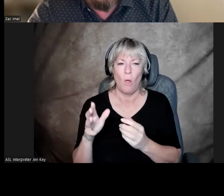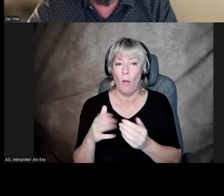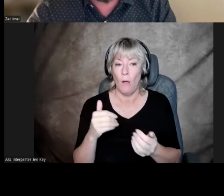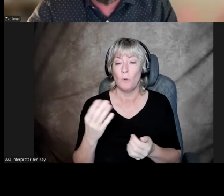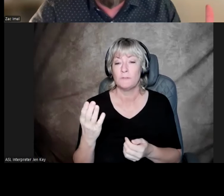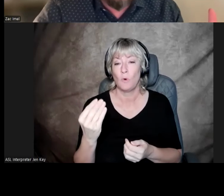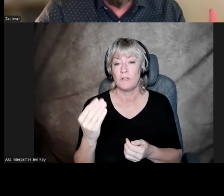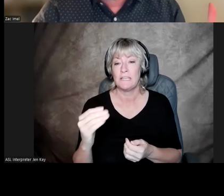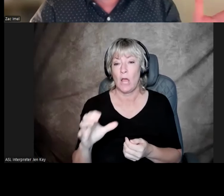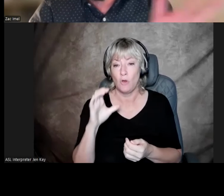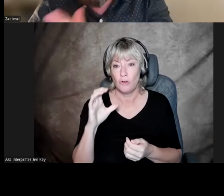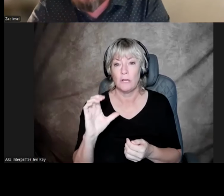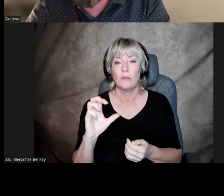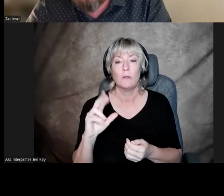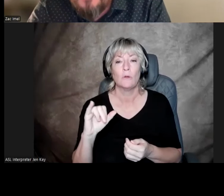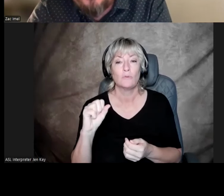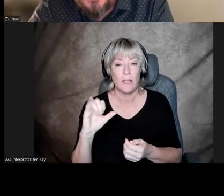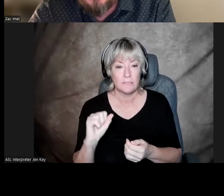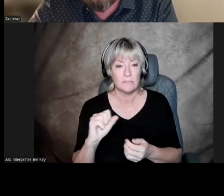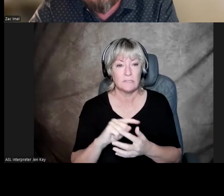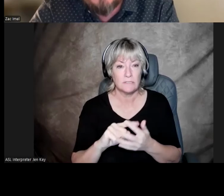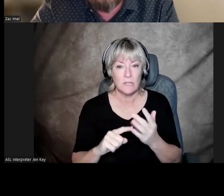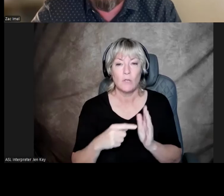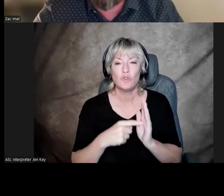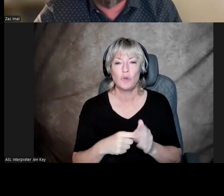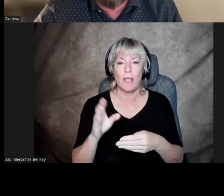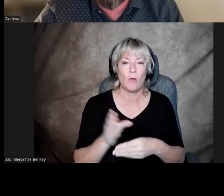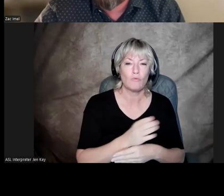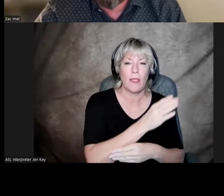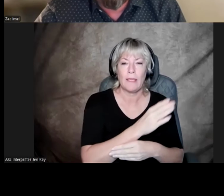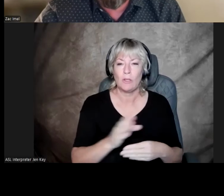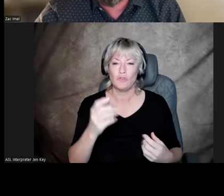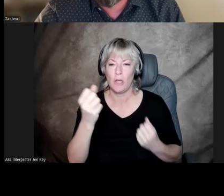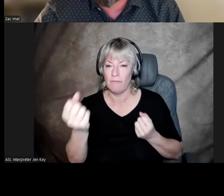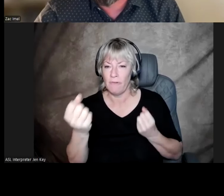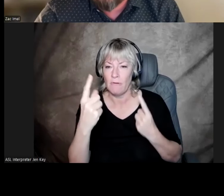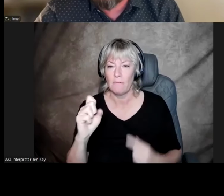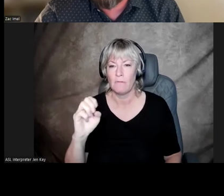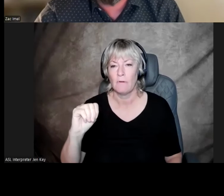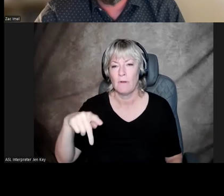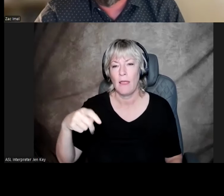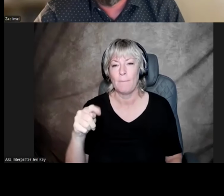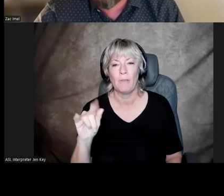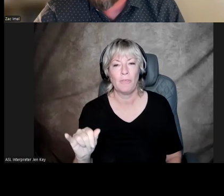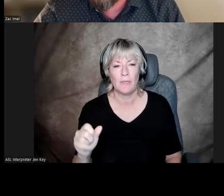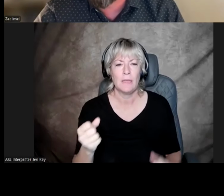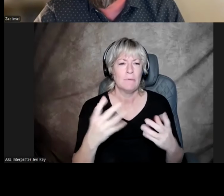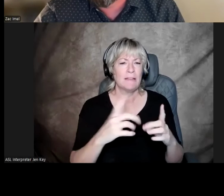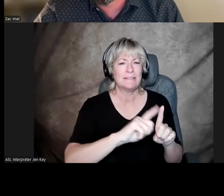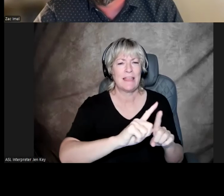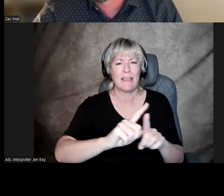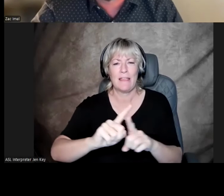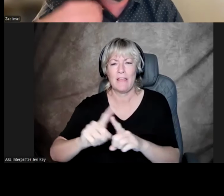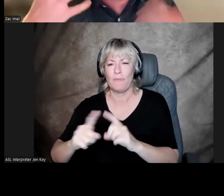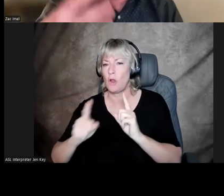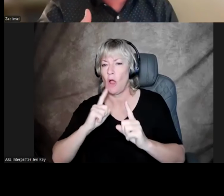crisis chats showing the range of empathy across them, where you've got a whole bunch of conversations that are really high in empathy,